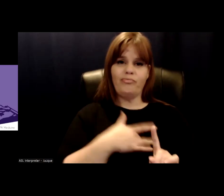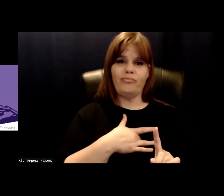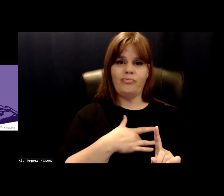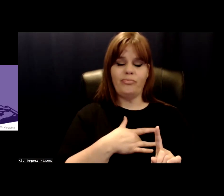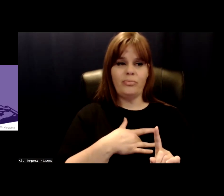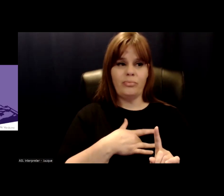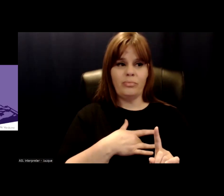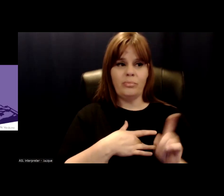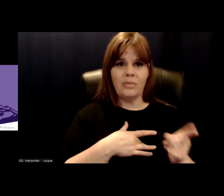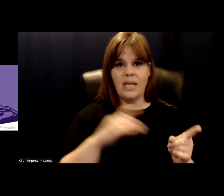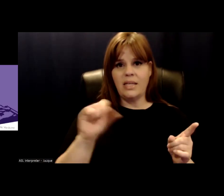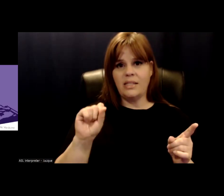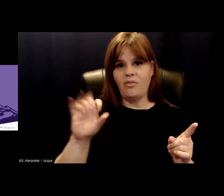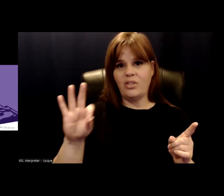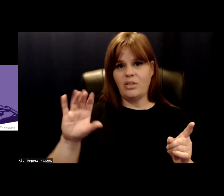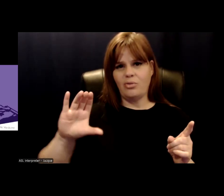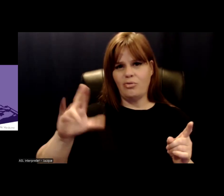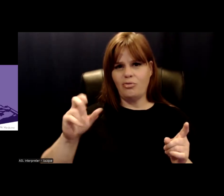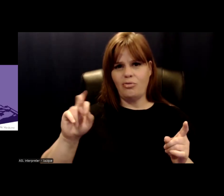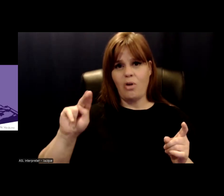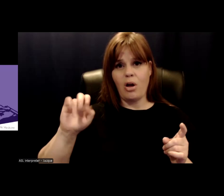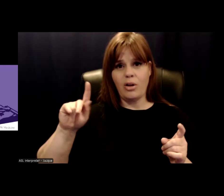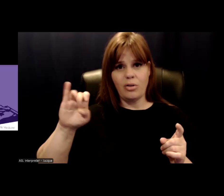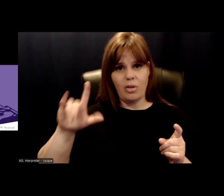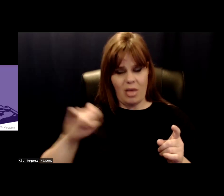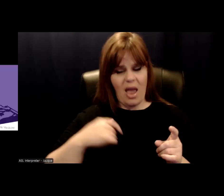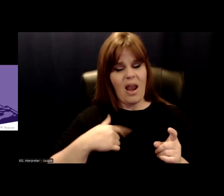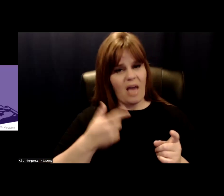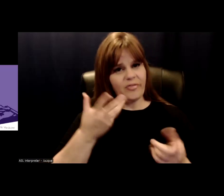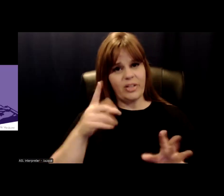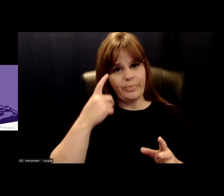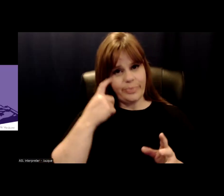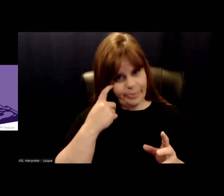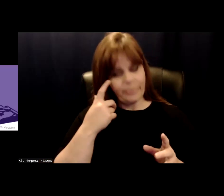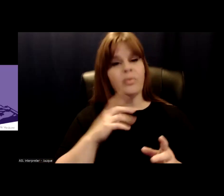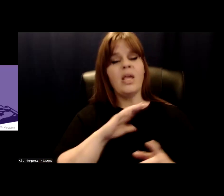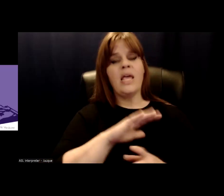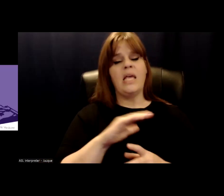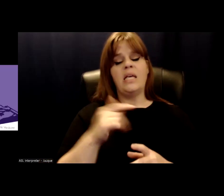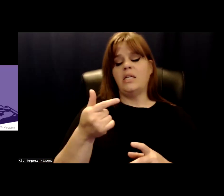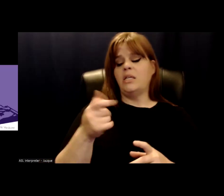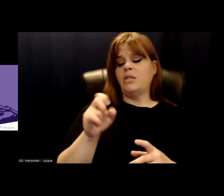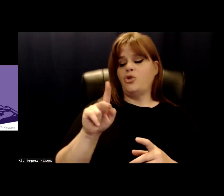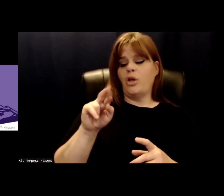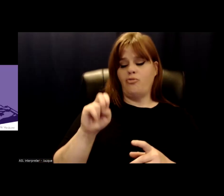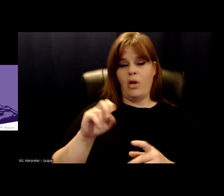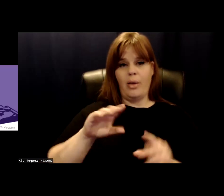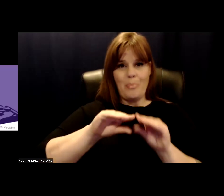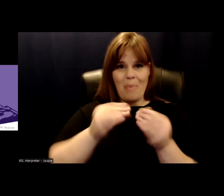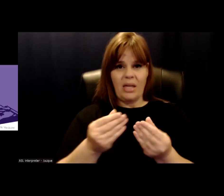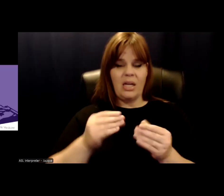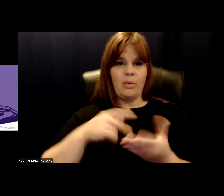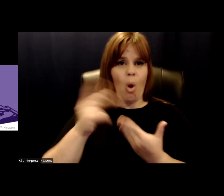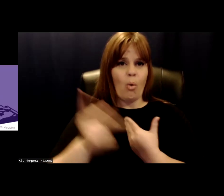is San Francisco Chronicle, and I'm witness to it. His genre-bending programs have grown out of